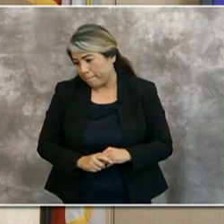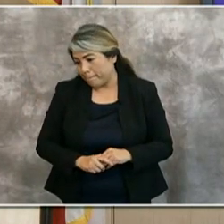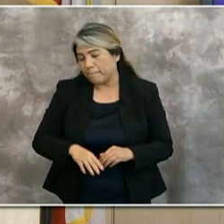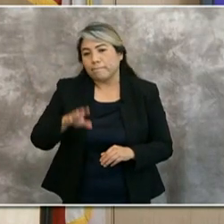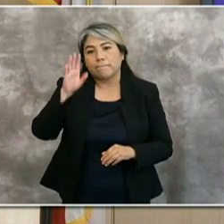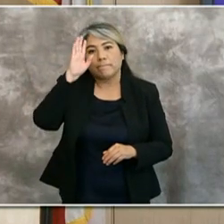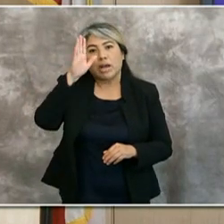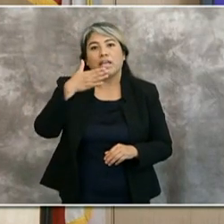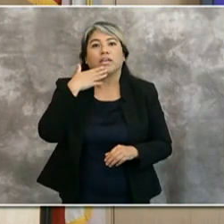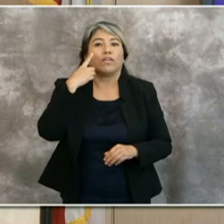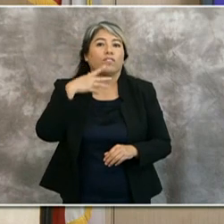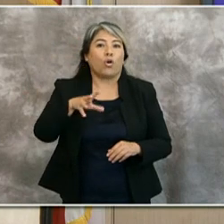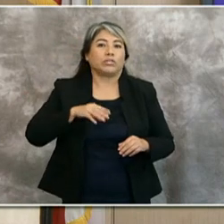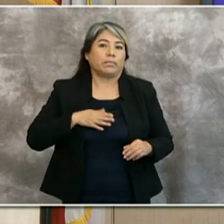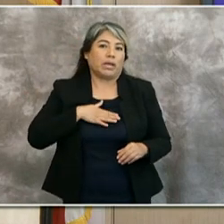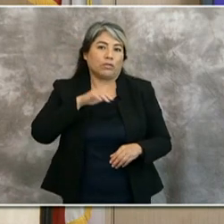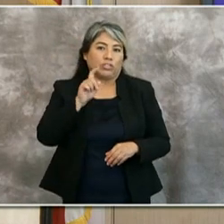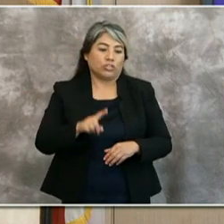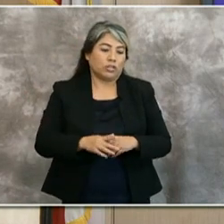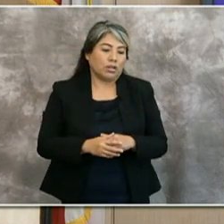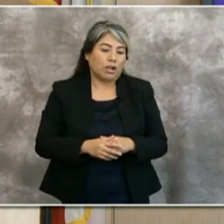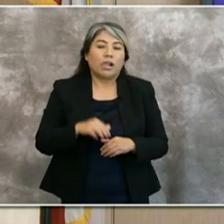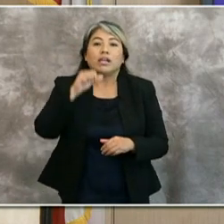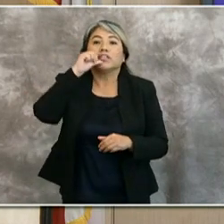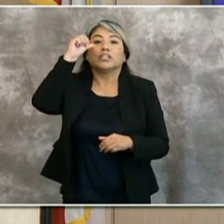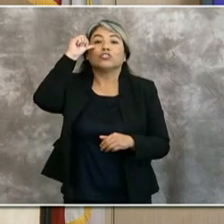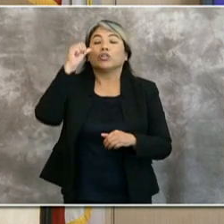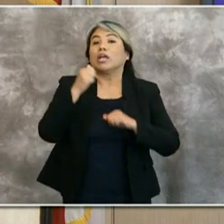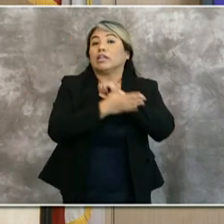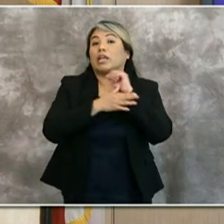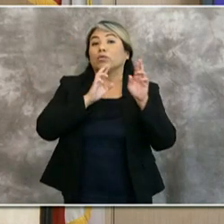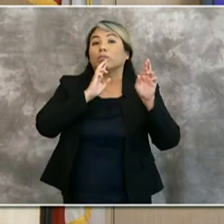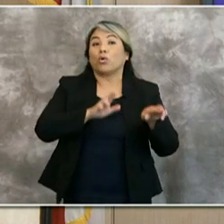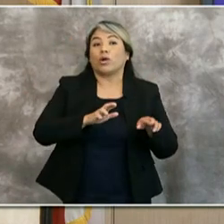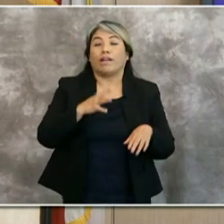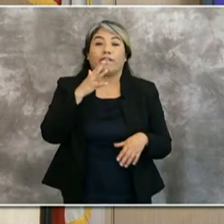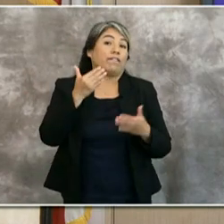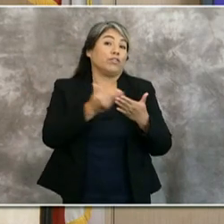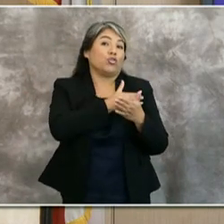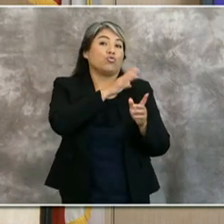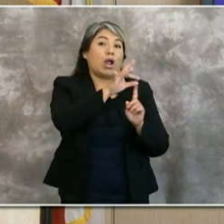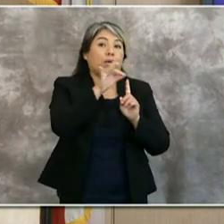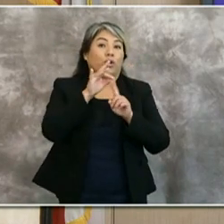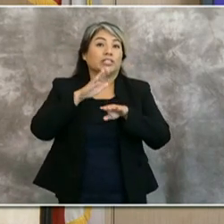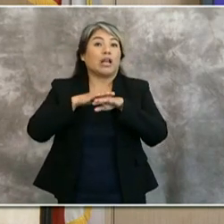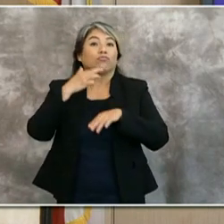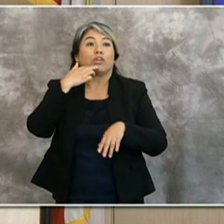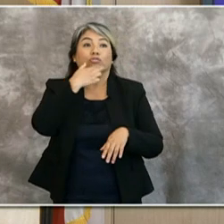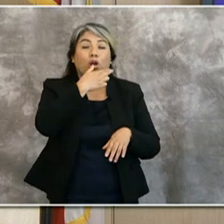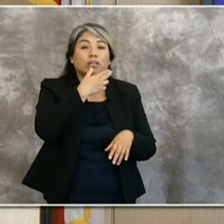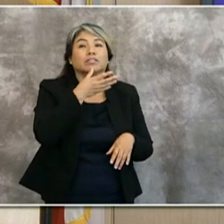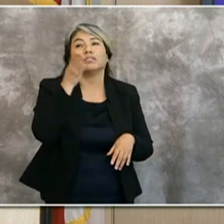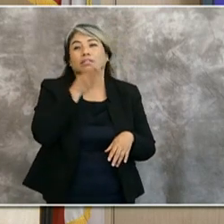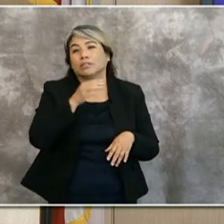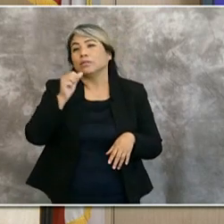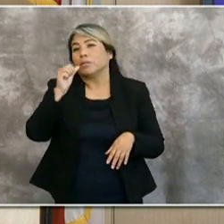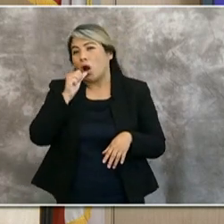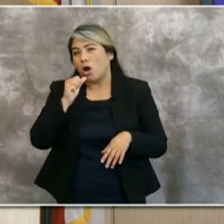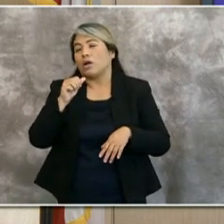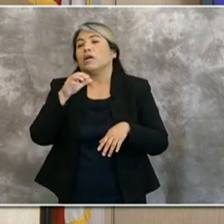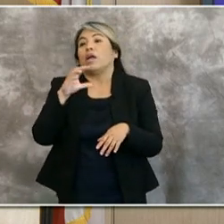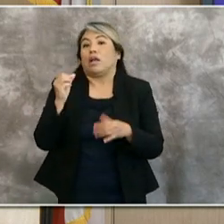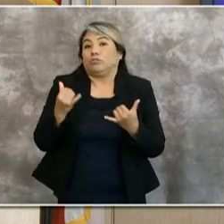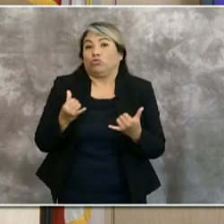Hi, thank you so much for taking my question. Yesterday, the county reported 5 new outbreaks at restaurant bar locations, and